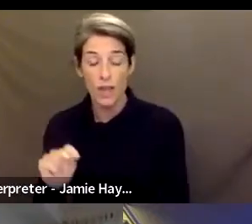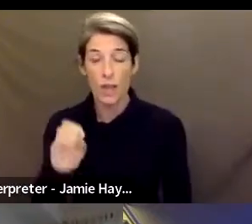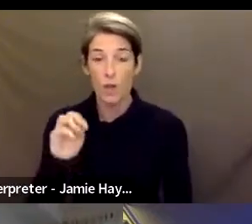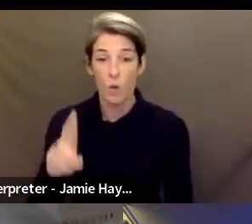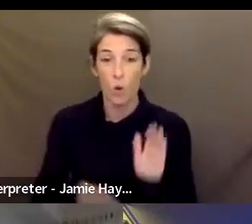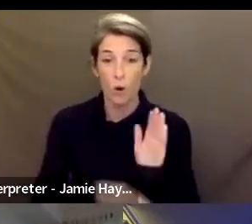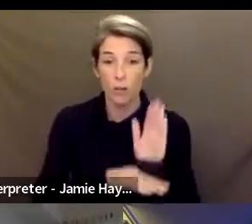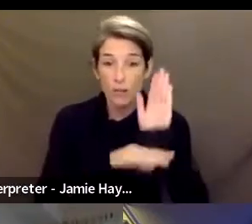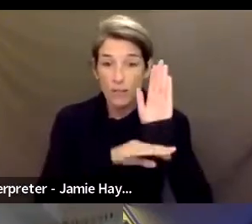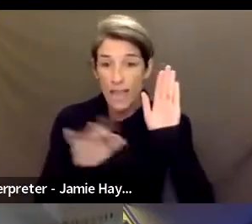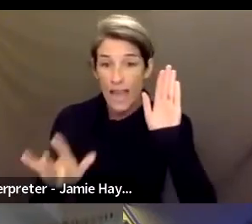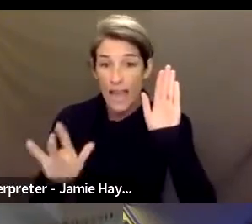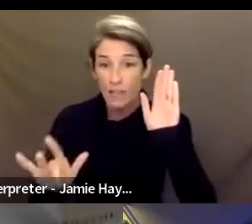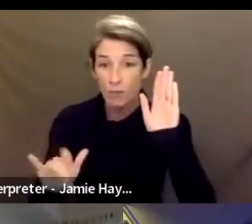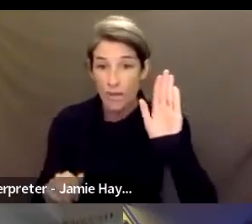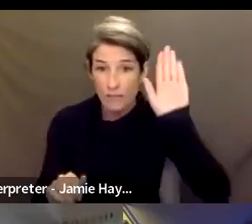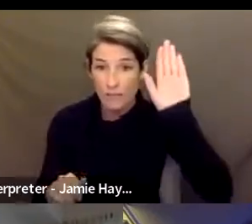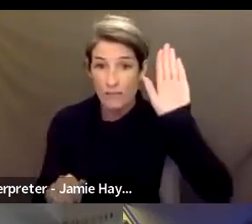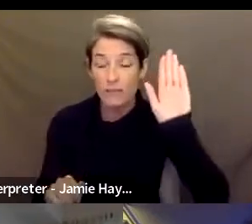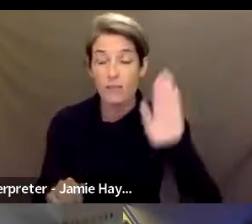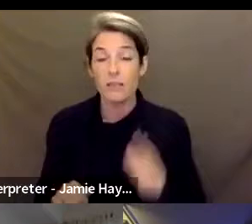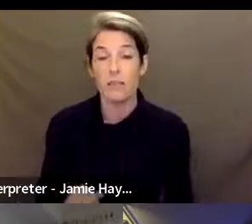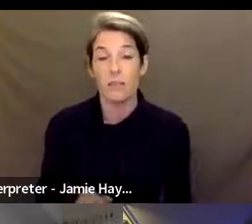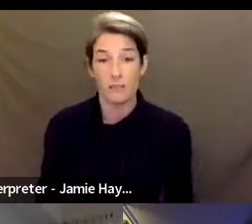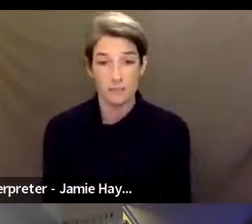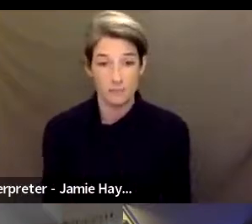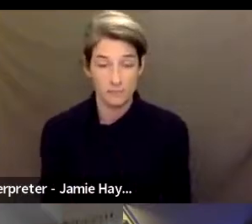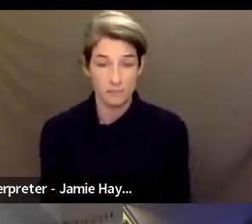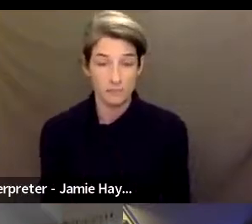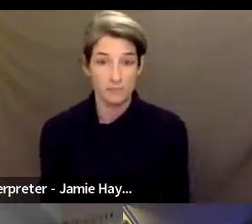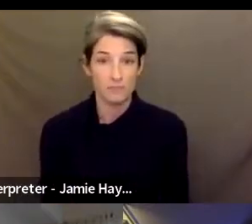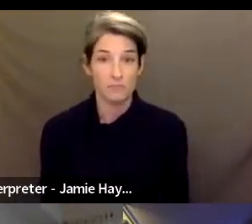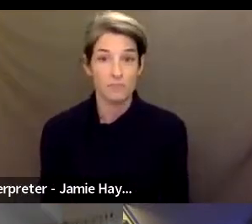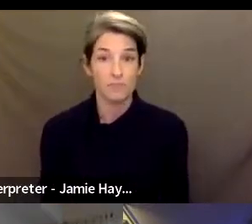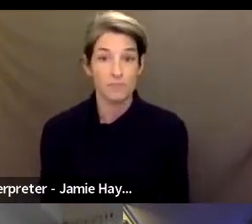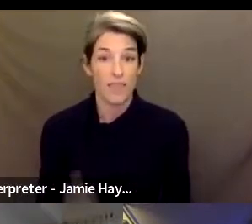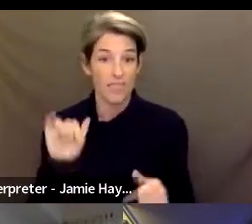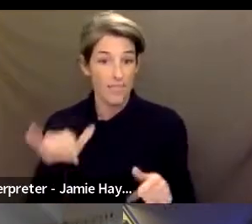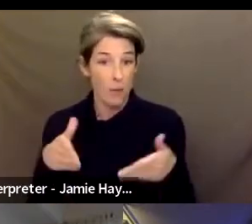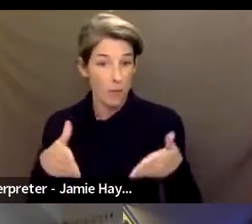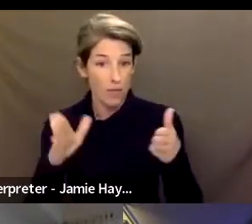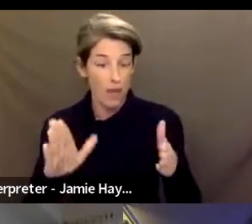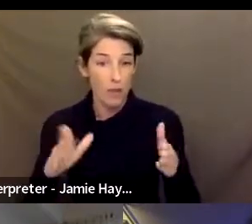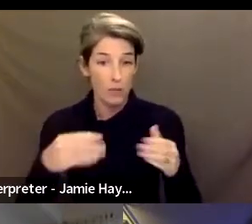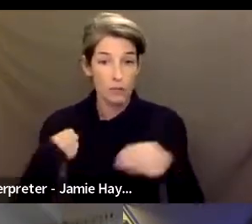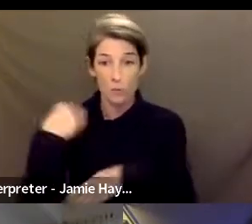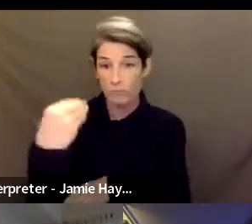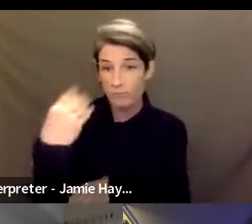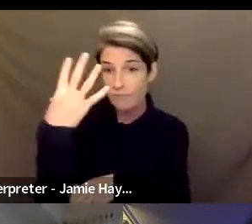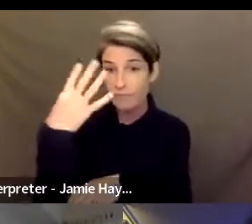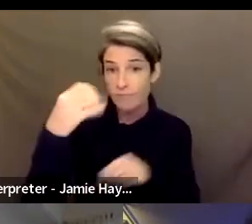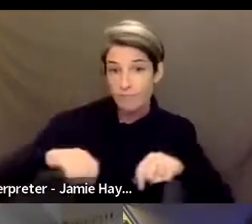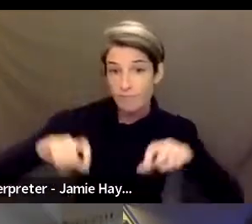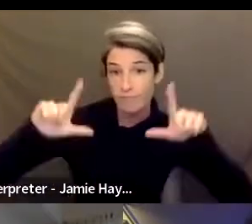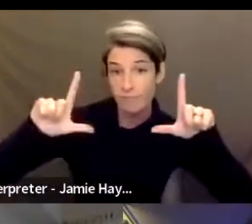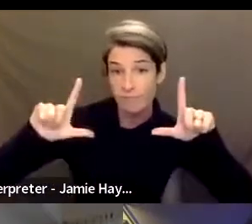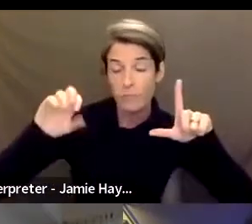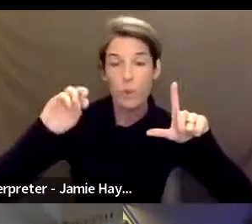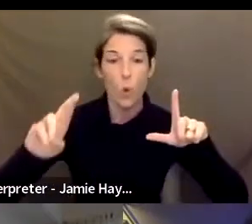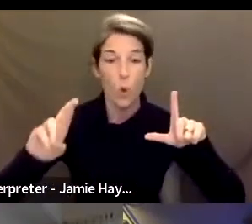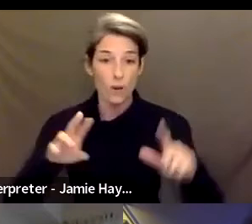either type them in the chat, you can use the raise your hand function, you can come on mic